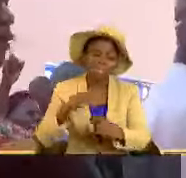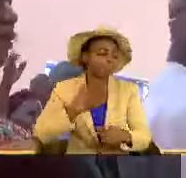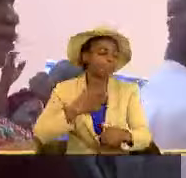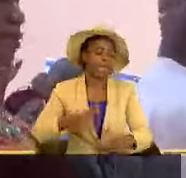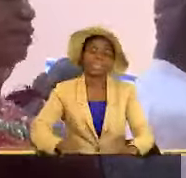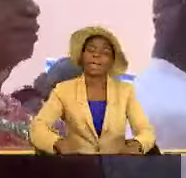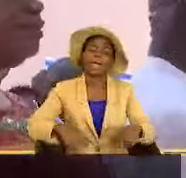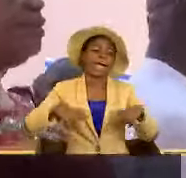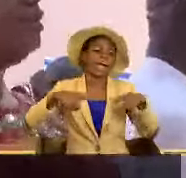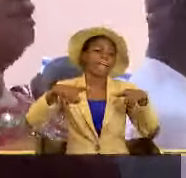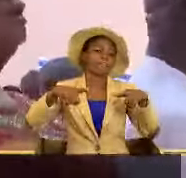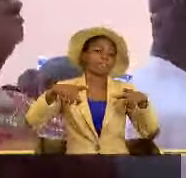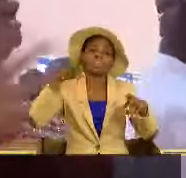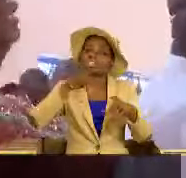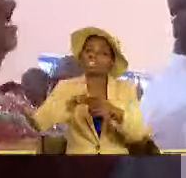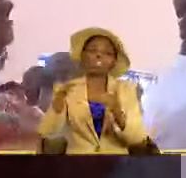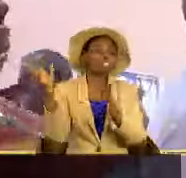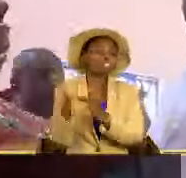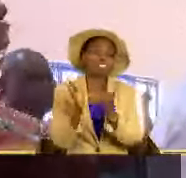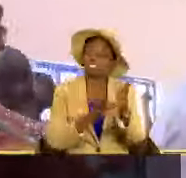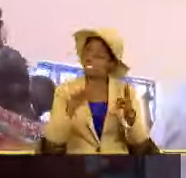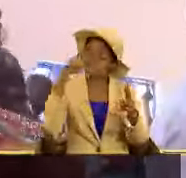life in